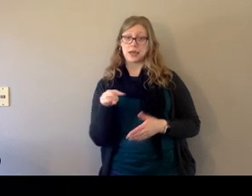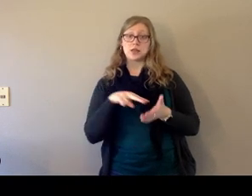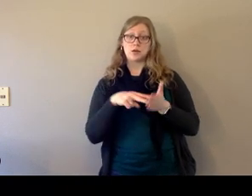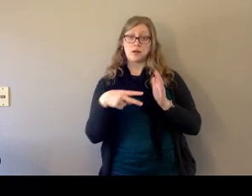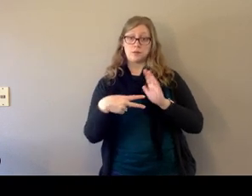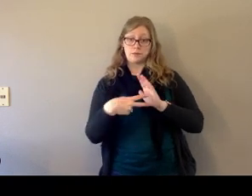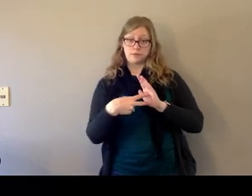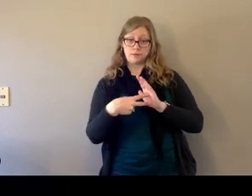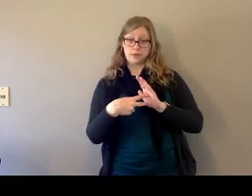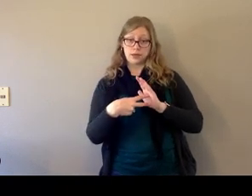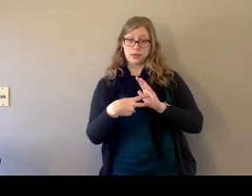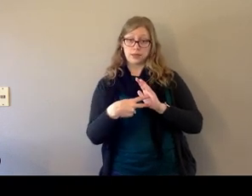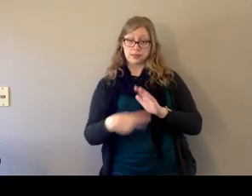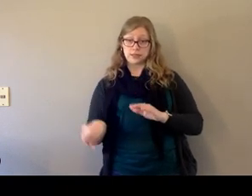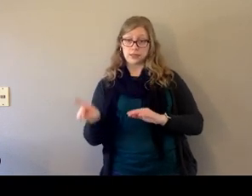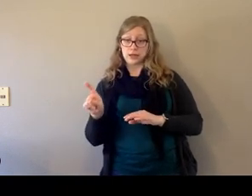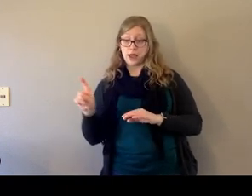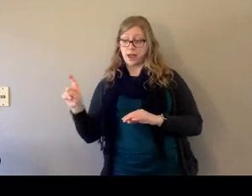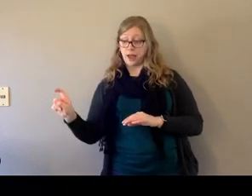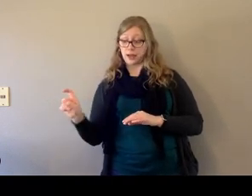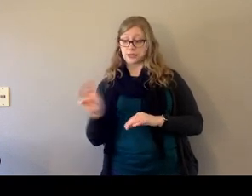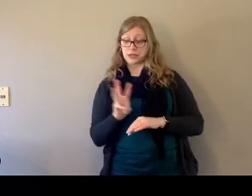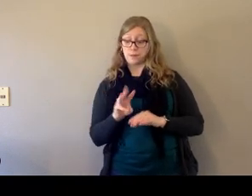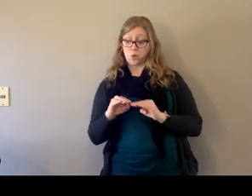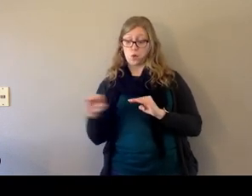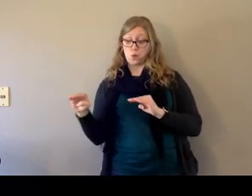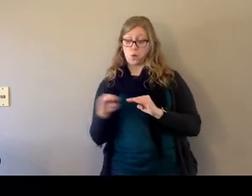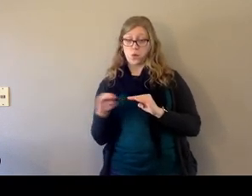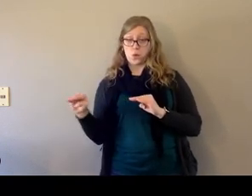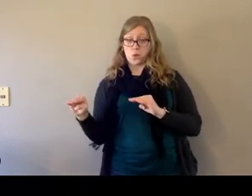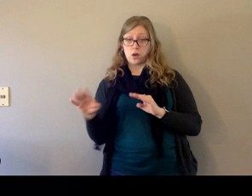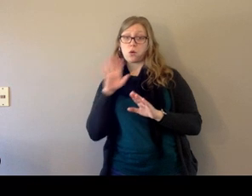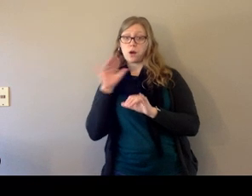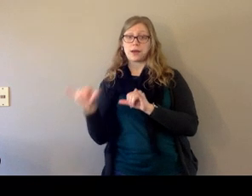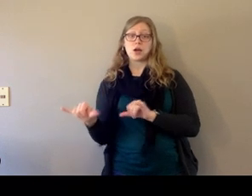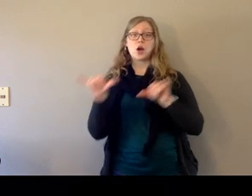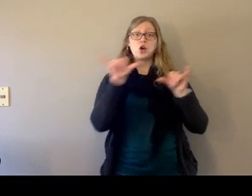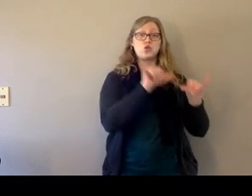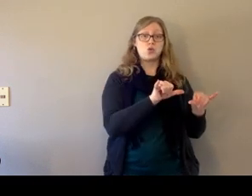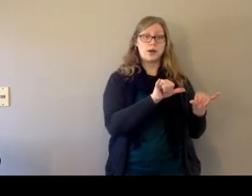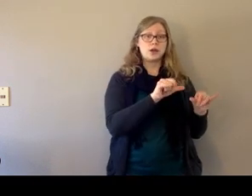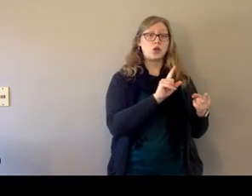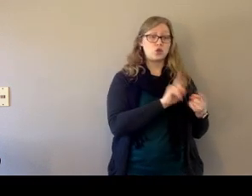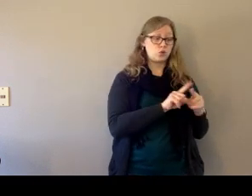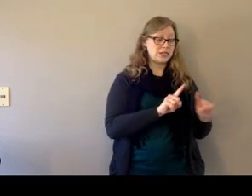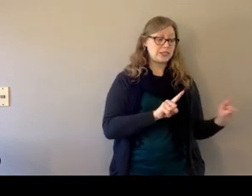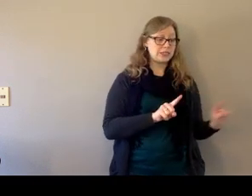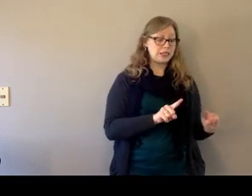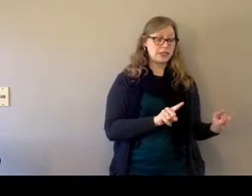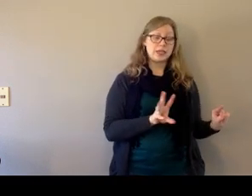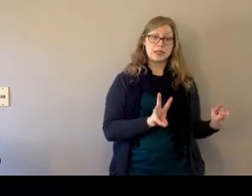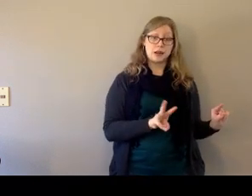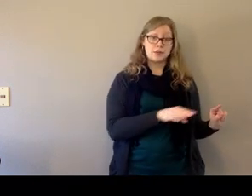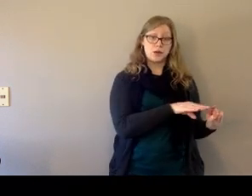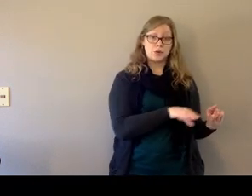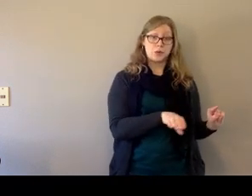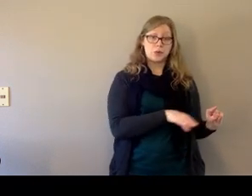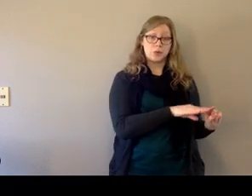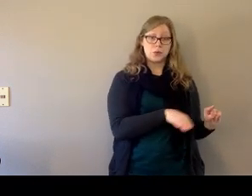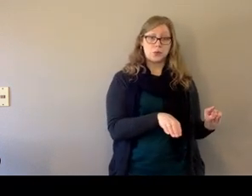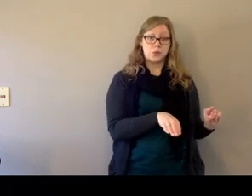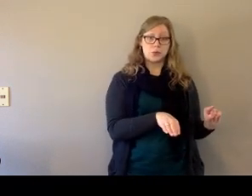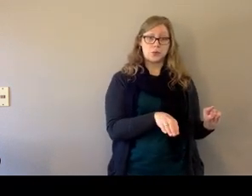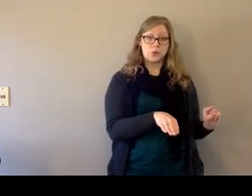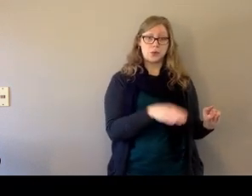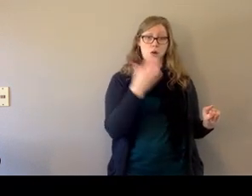length XW is going to be congruent to ZW because the segment